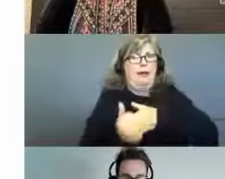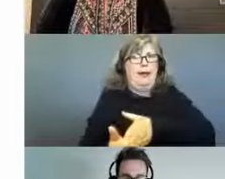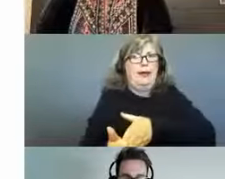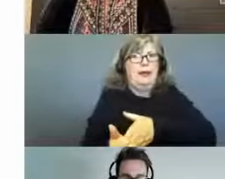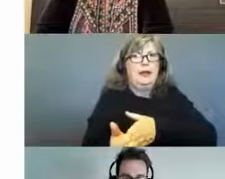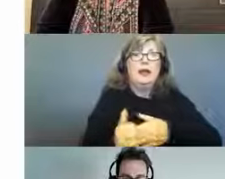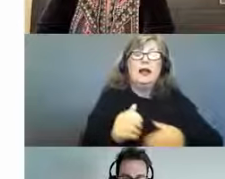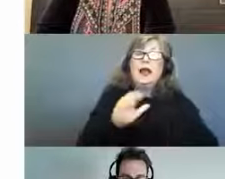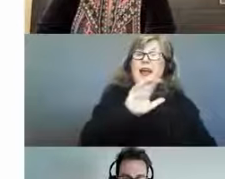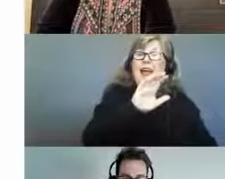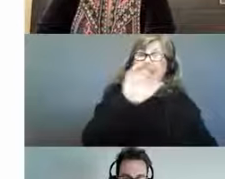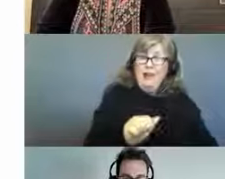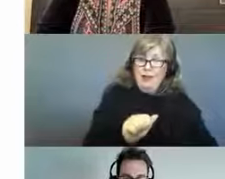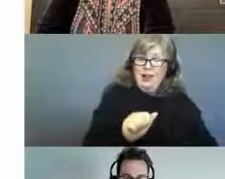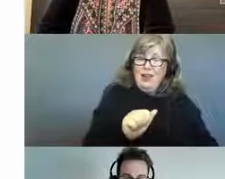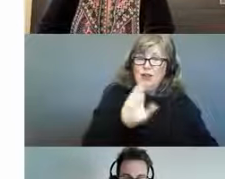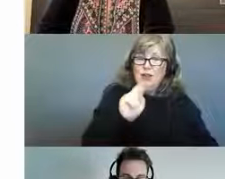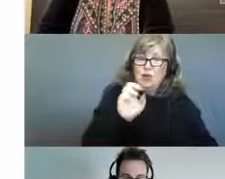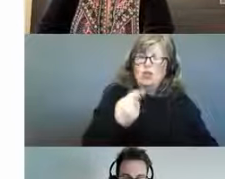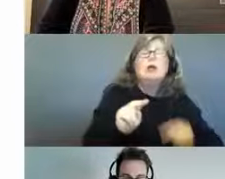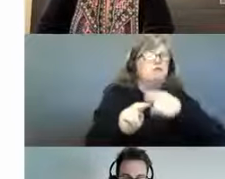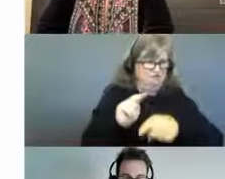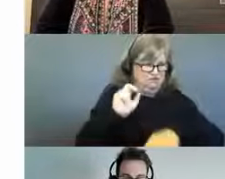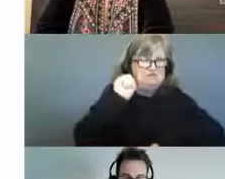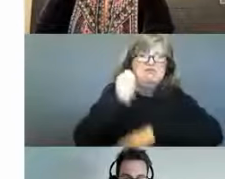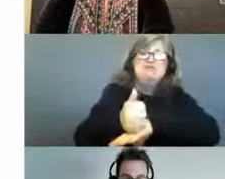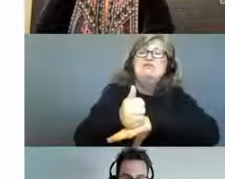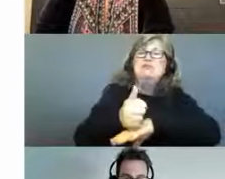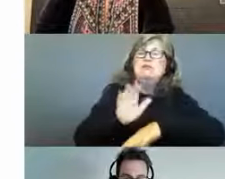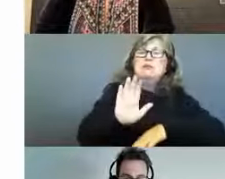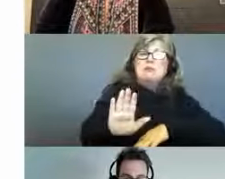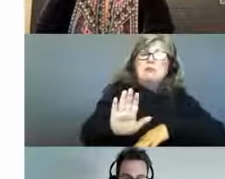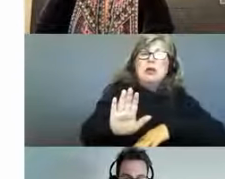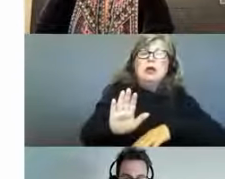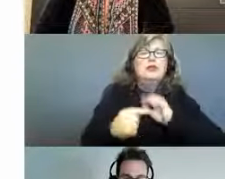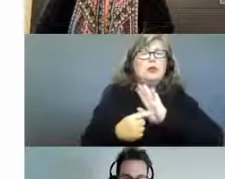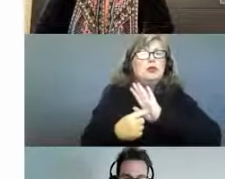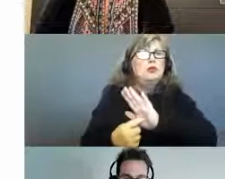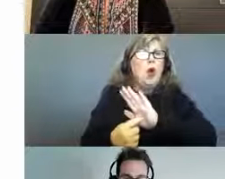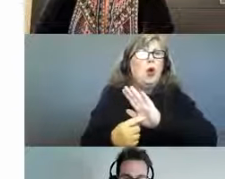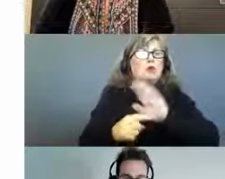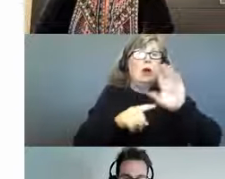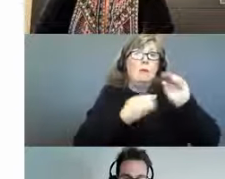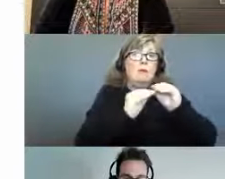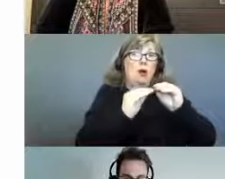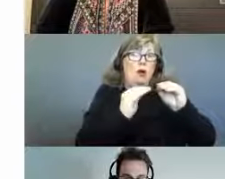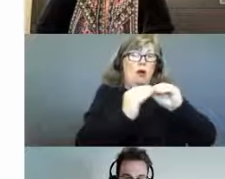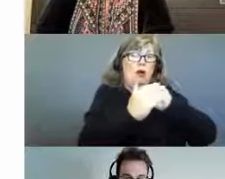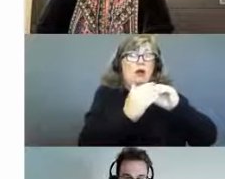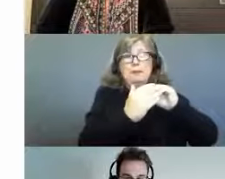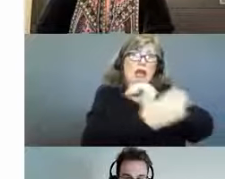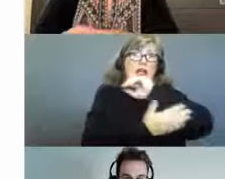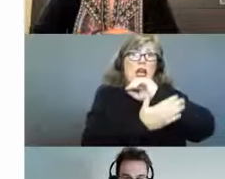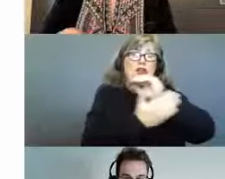the African Charter on Human Rights for Older Persons, thus showing that the developing countries have really left the